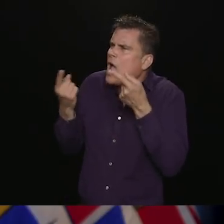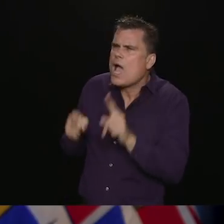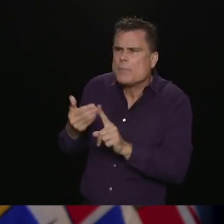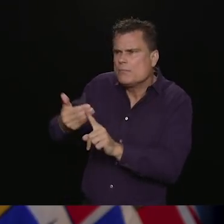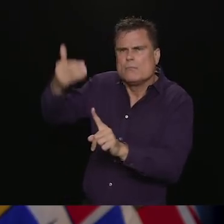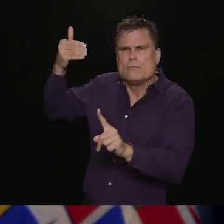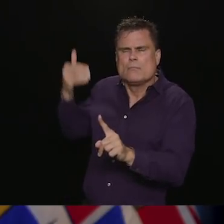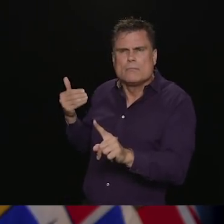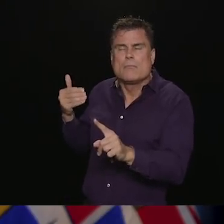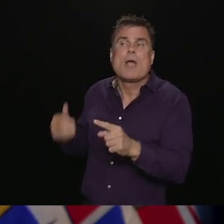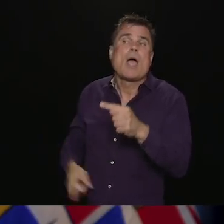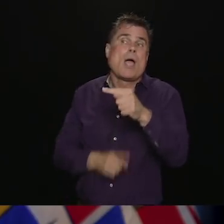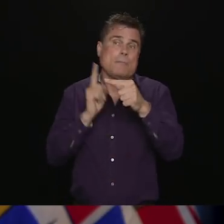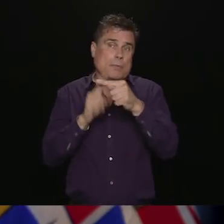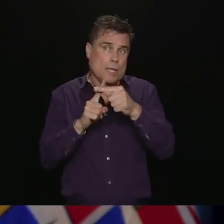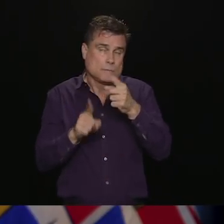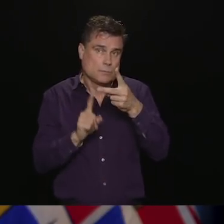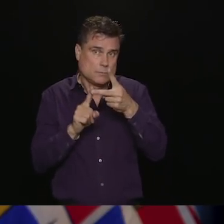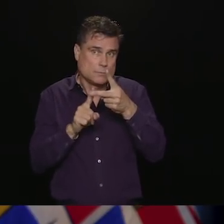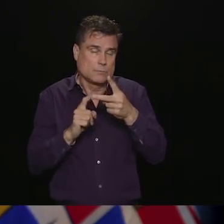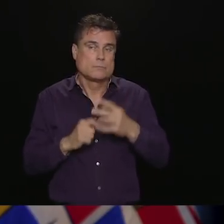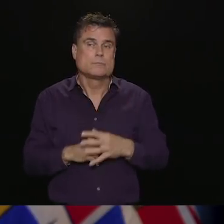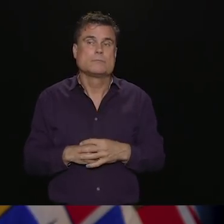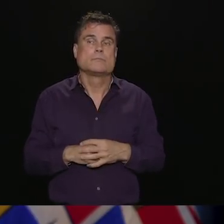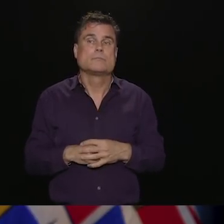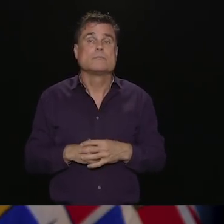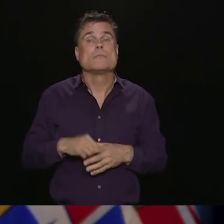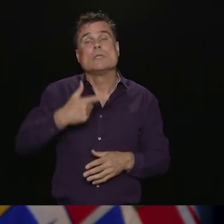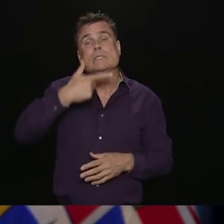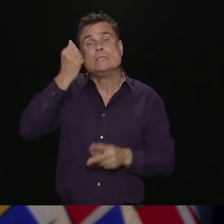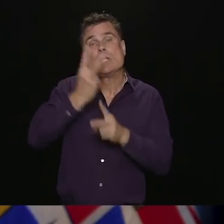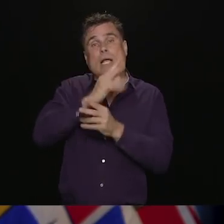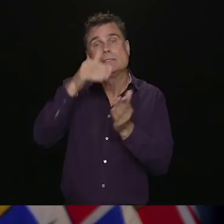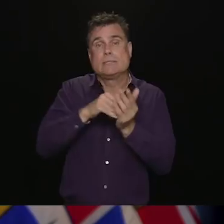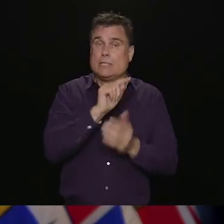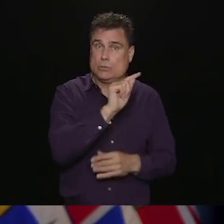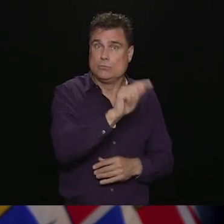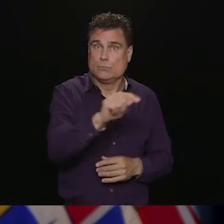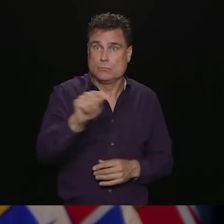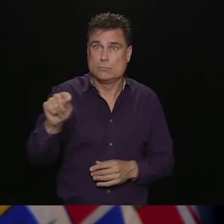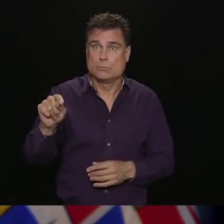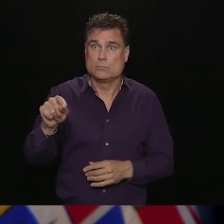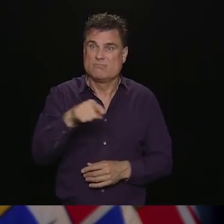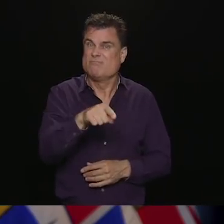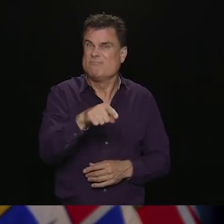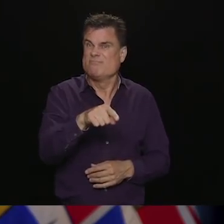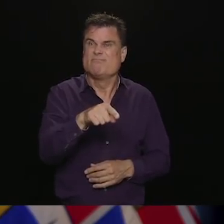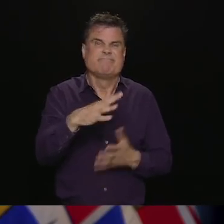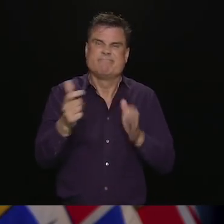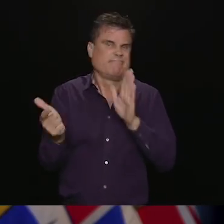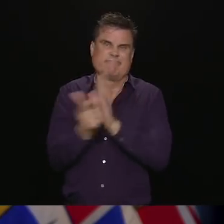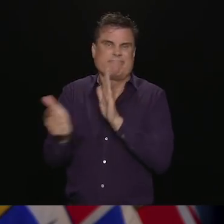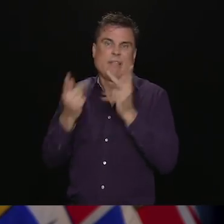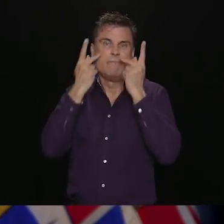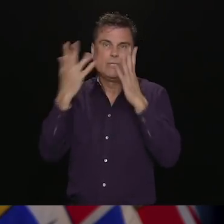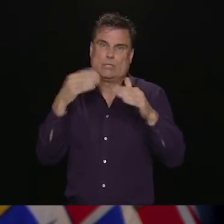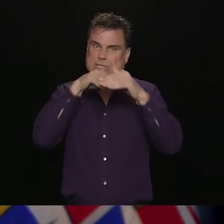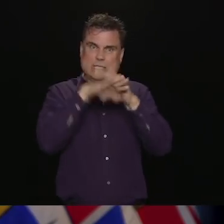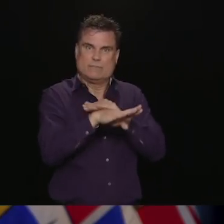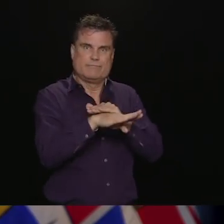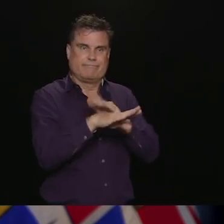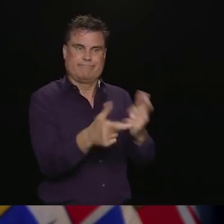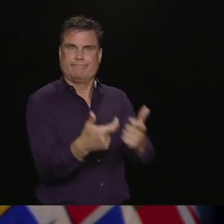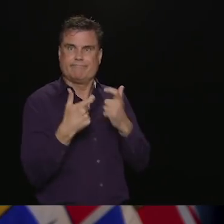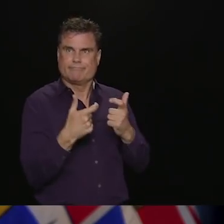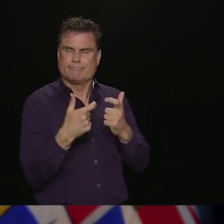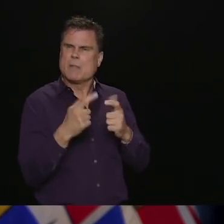of restrictions on visitors, and yet it seems to be that it's staff